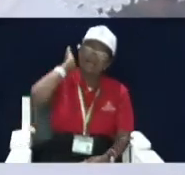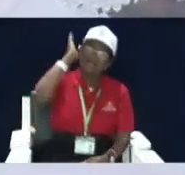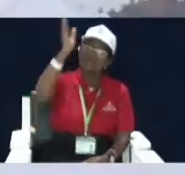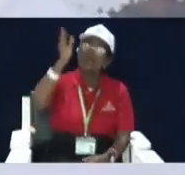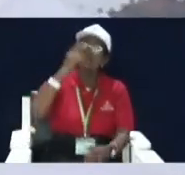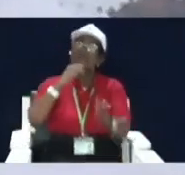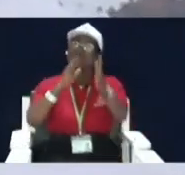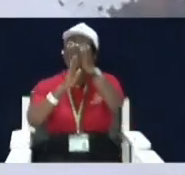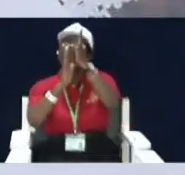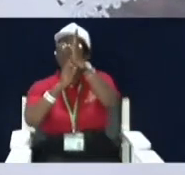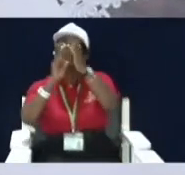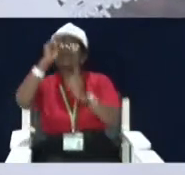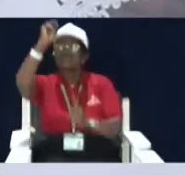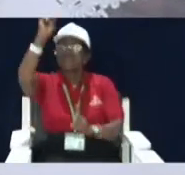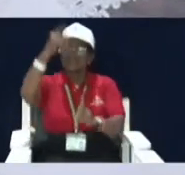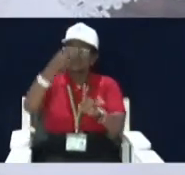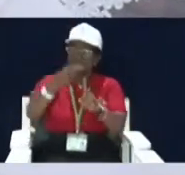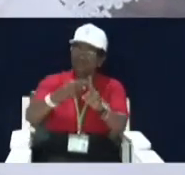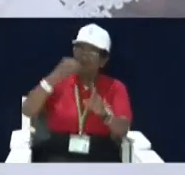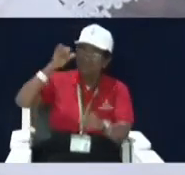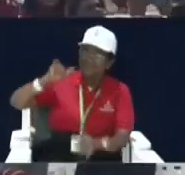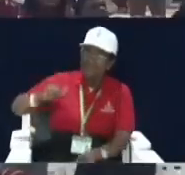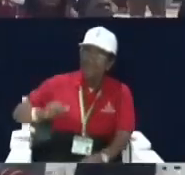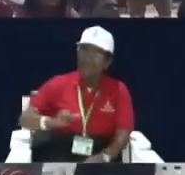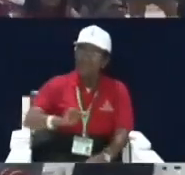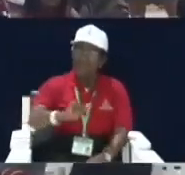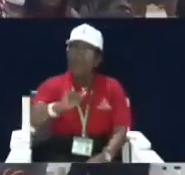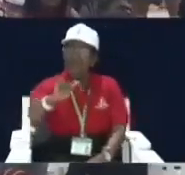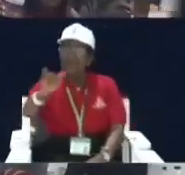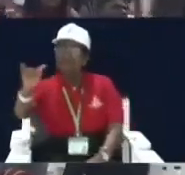I will praise him from